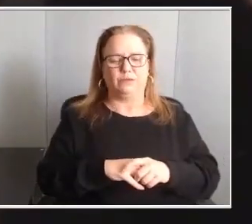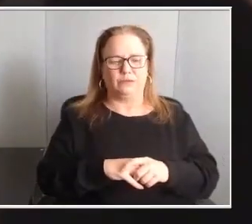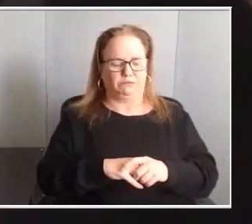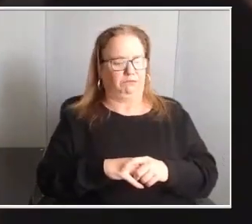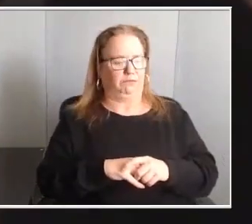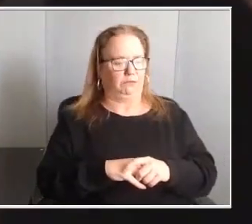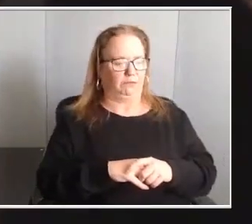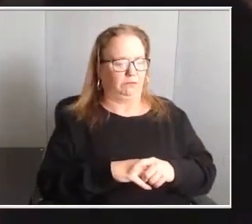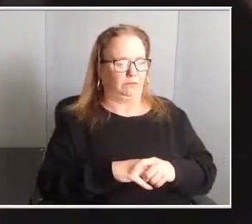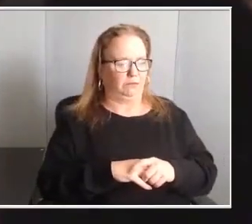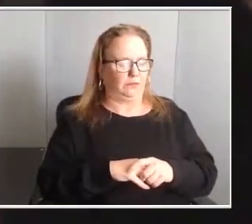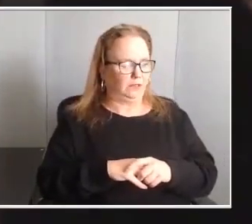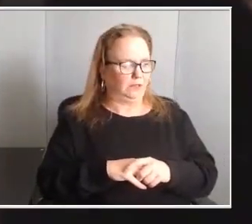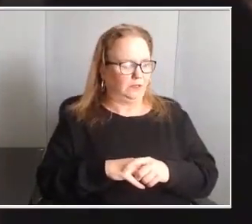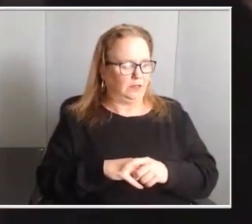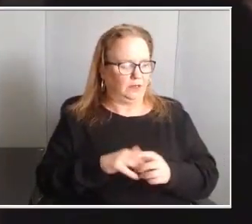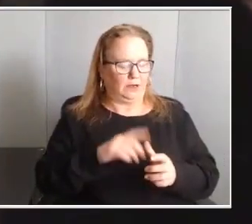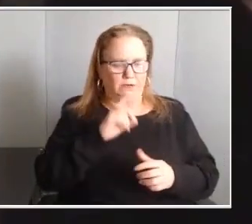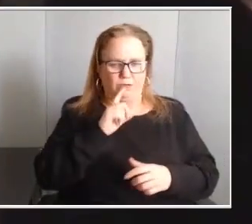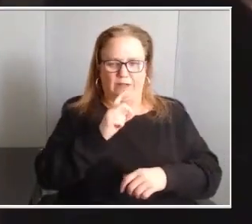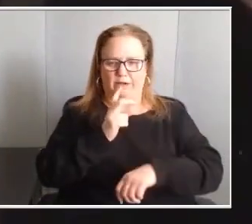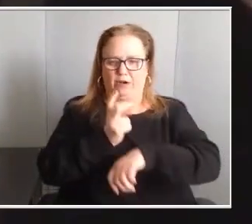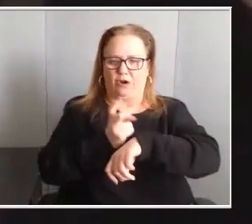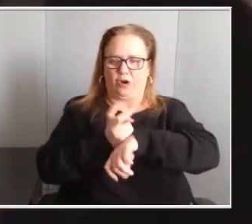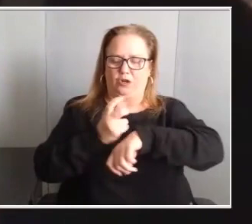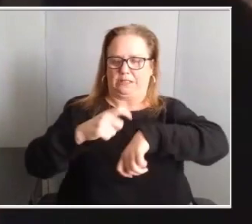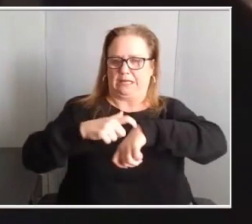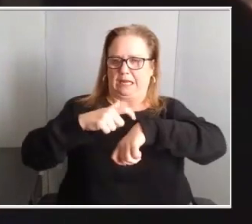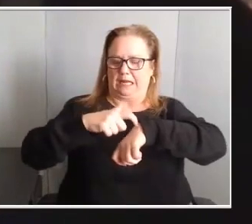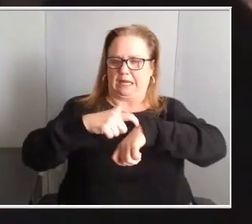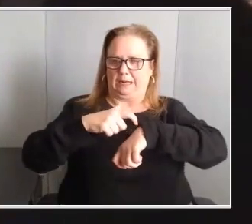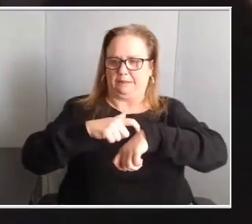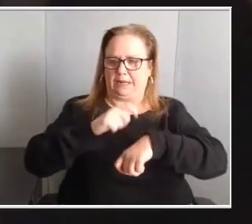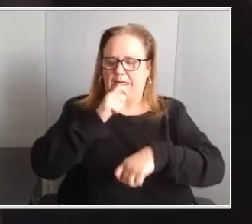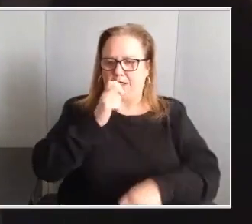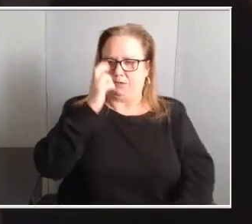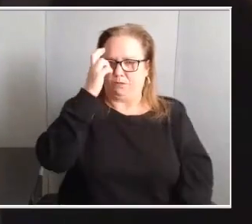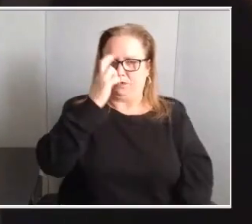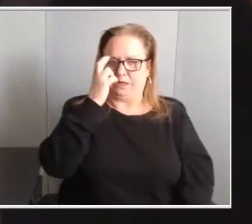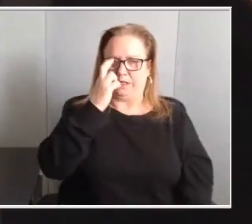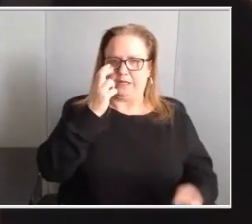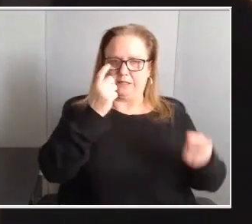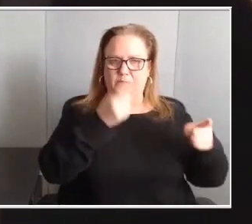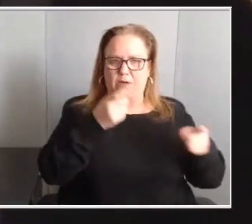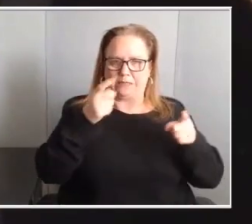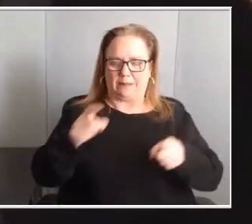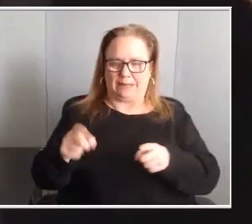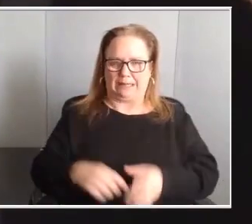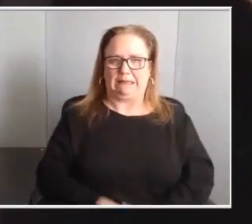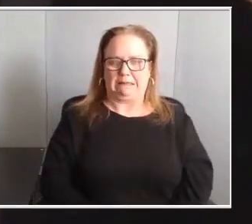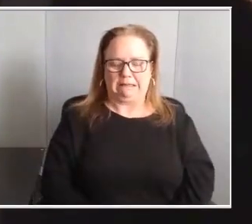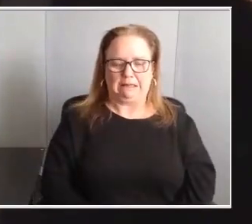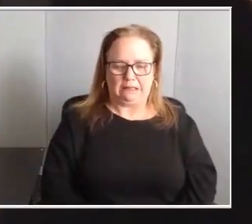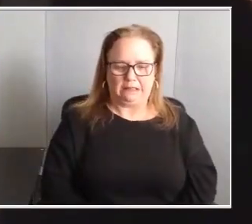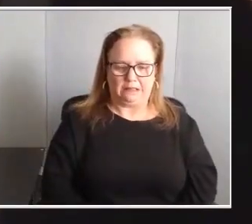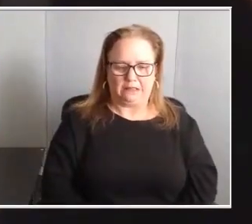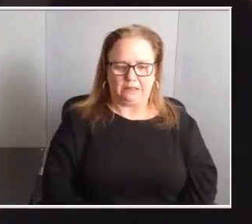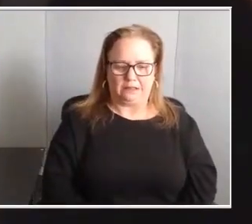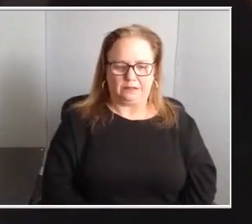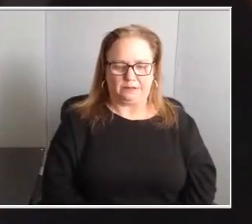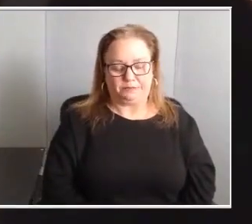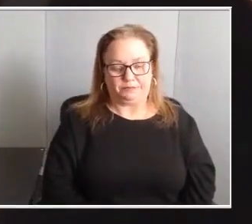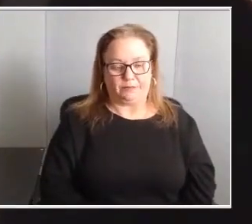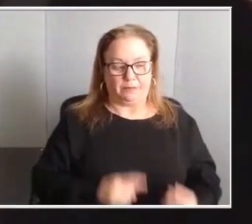was having a tough time, didn't really realize what was going on, but